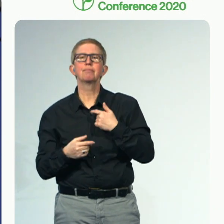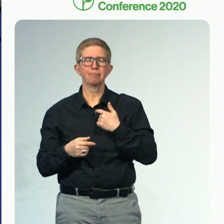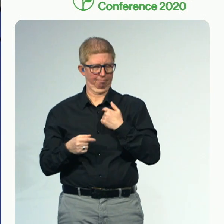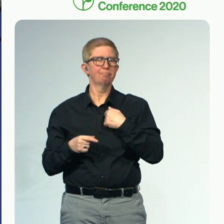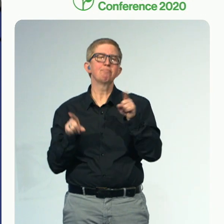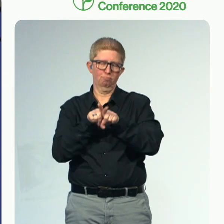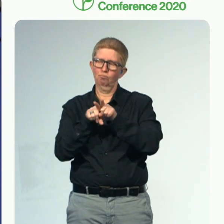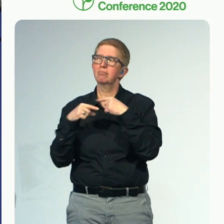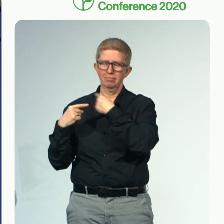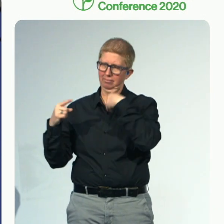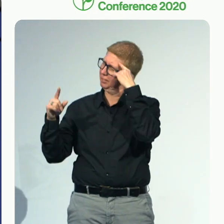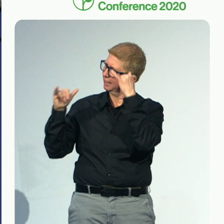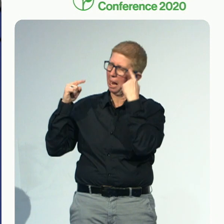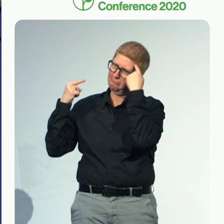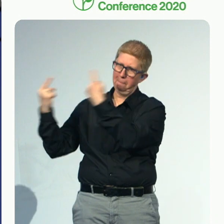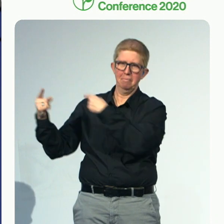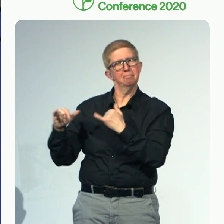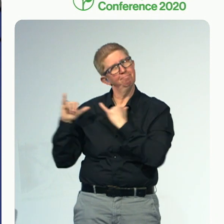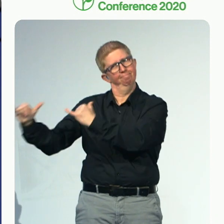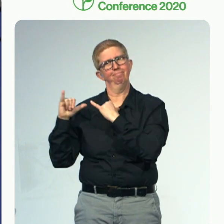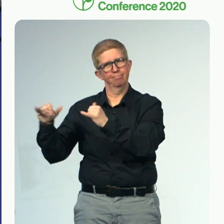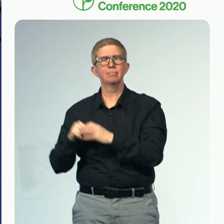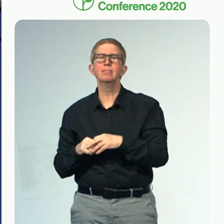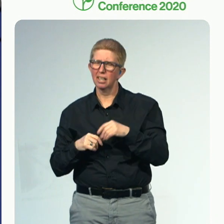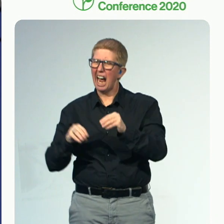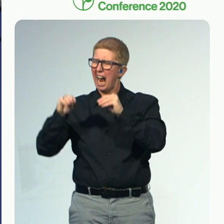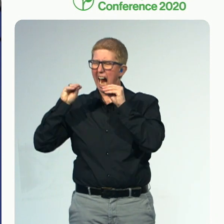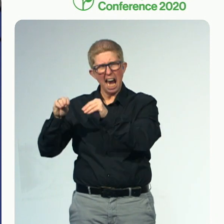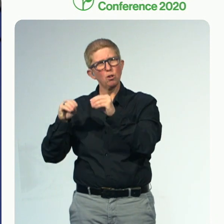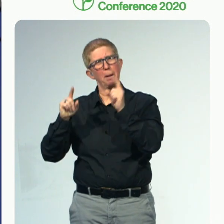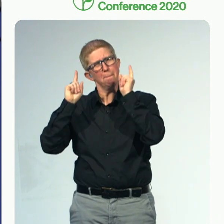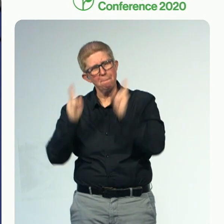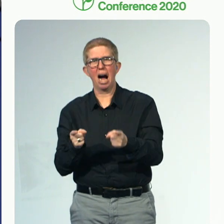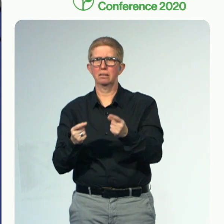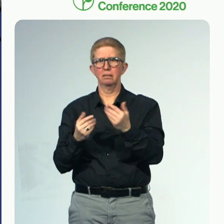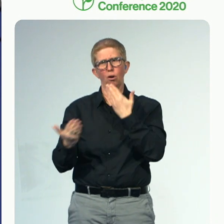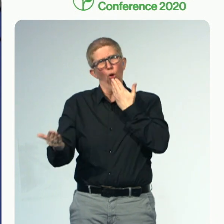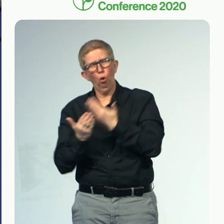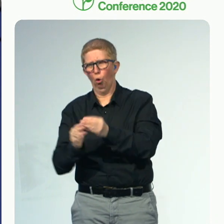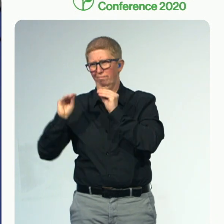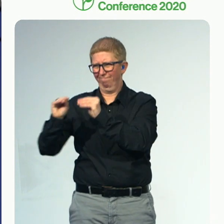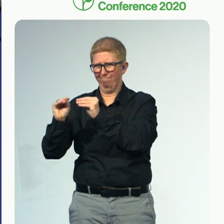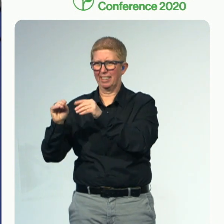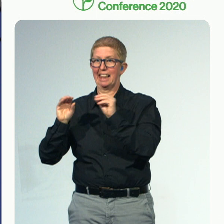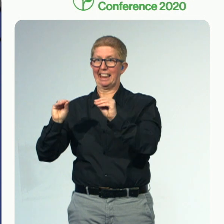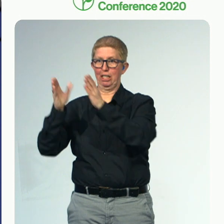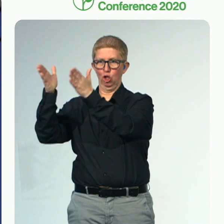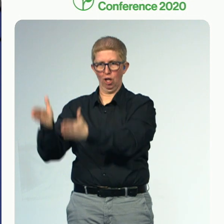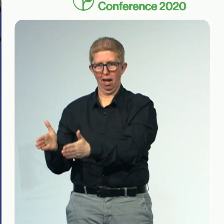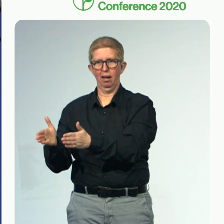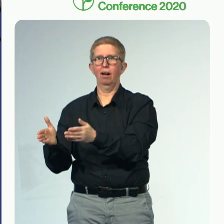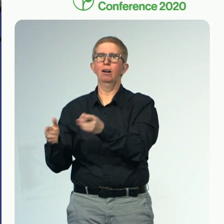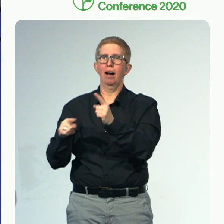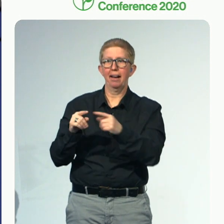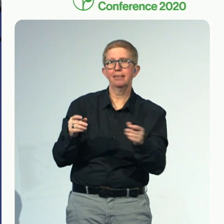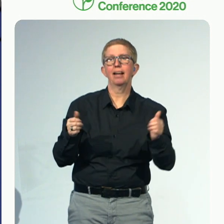workforce. So we need to have the teachers and the learning support assistants that can do this. We actually need we need a culture shift, and we need to think